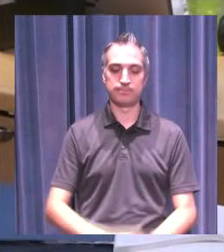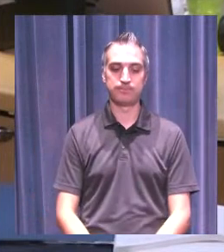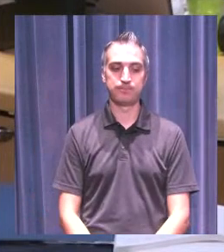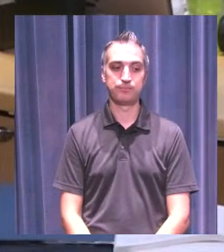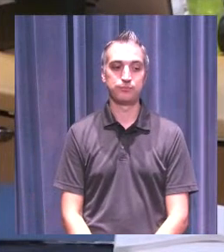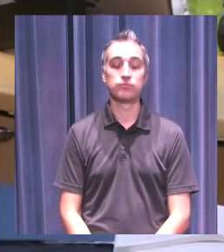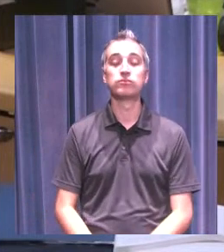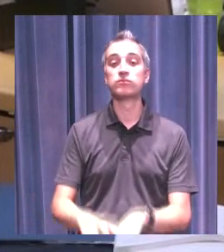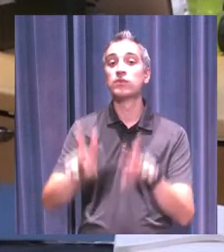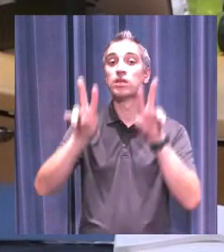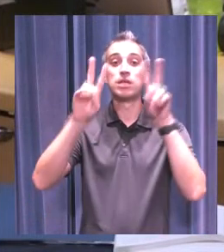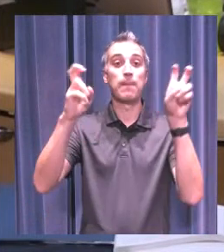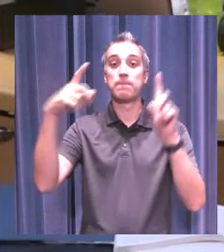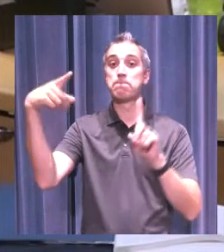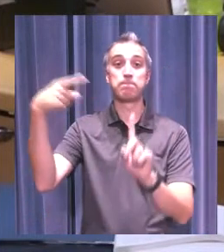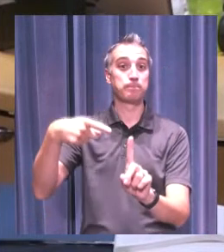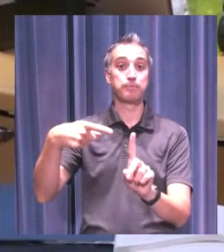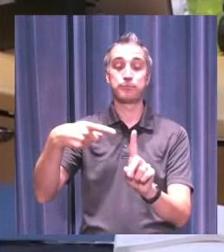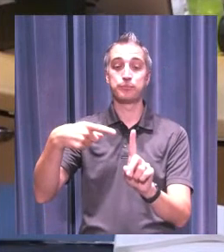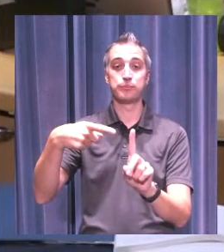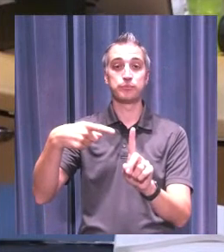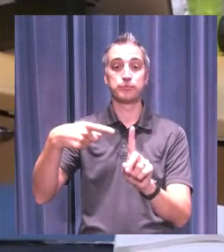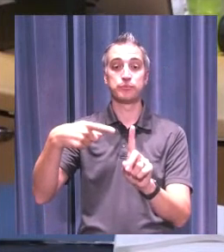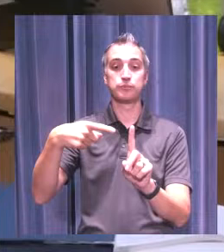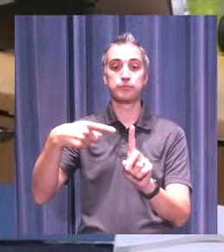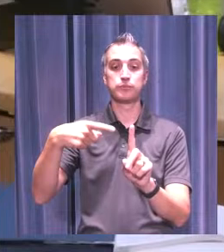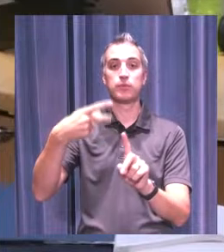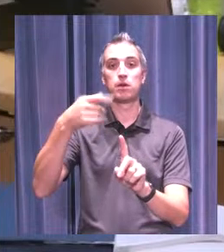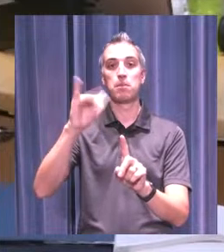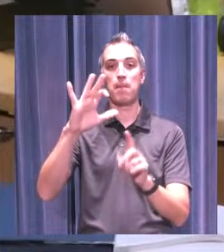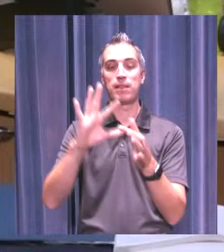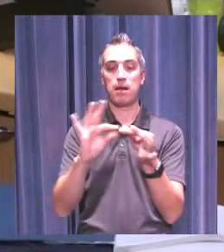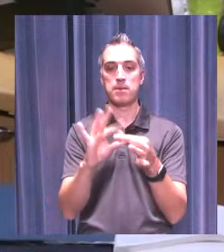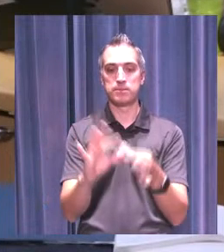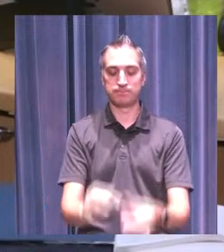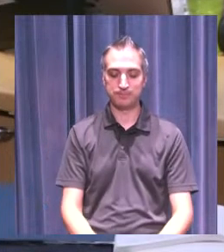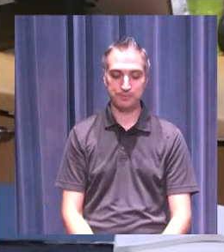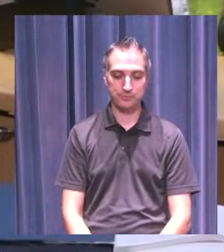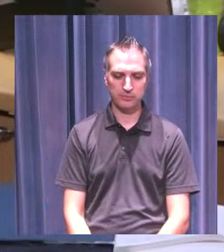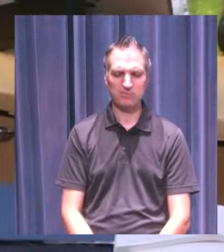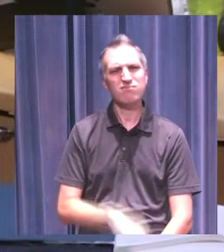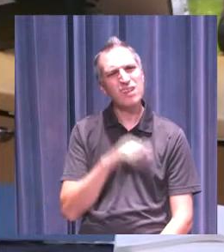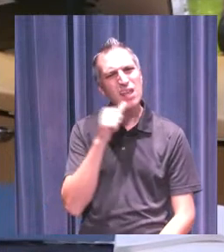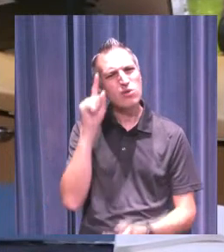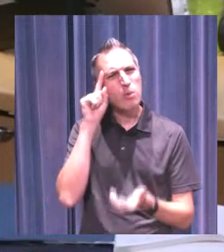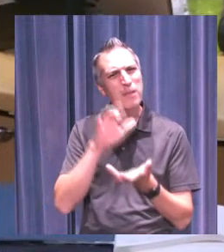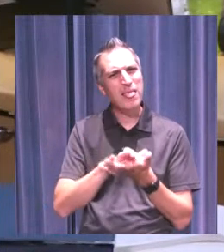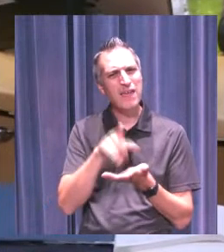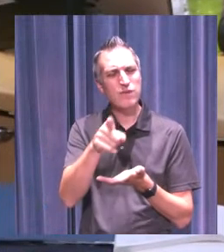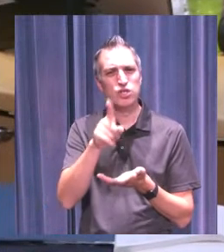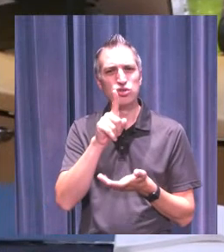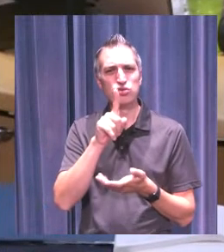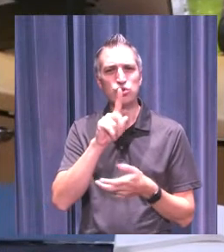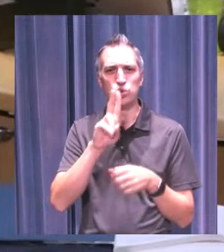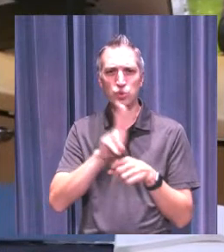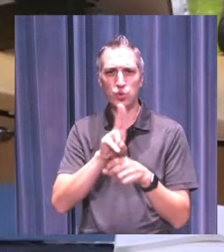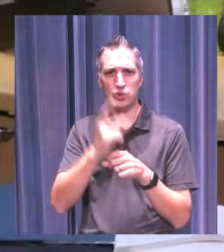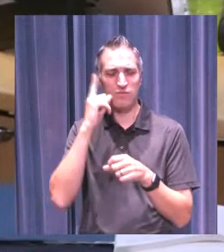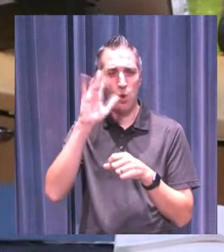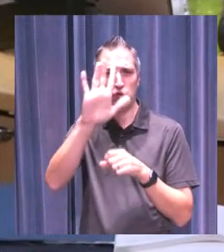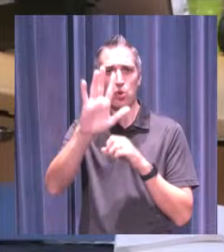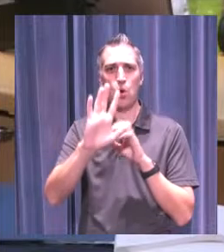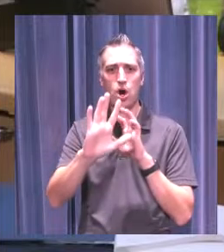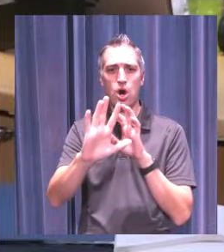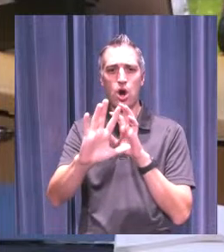And should be submitted comment on the topic of public comment. I don't believe that due diligence was used in your